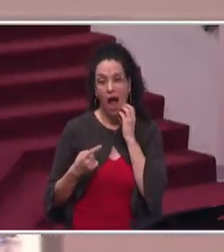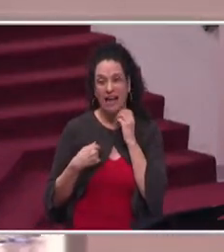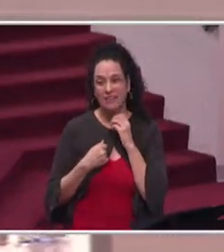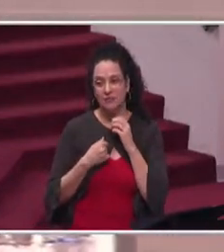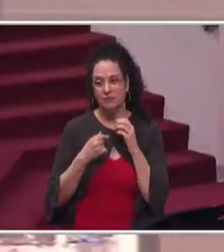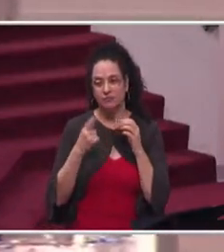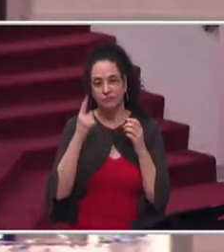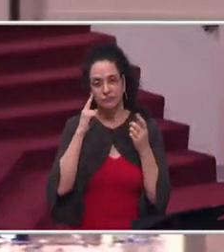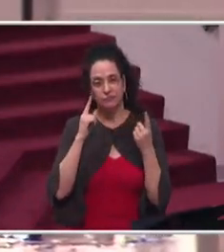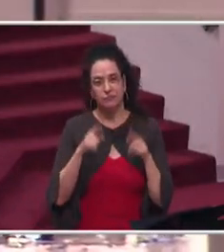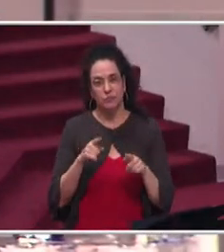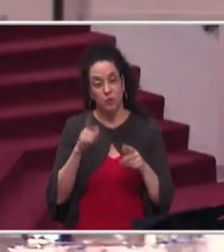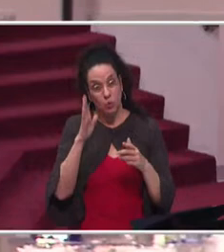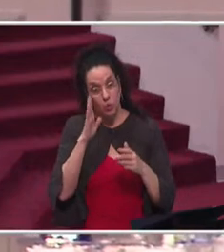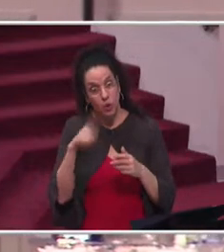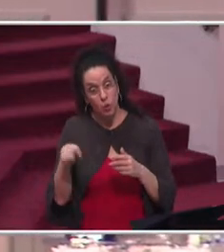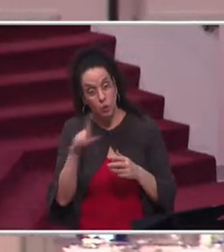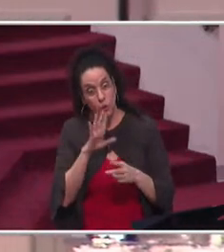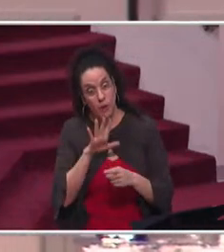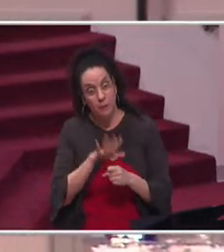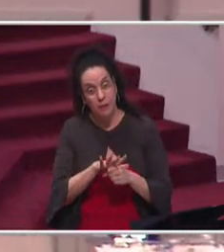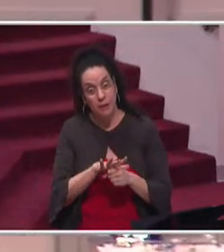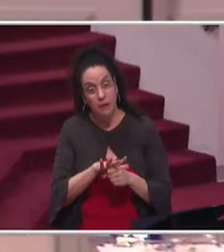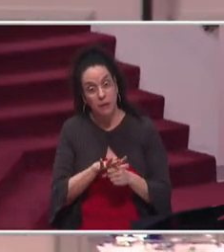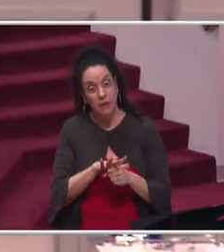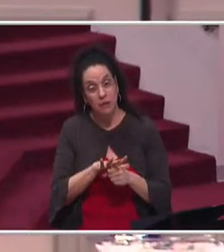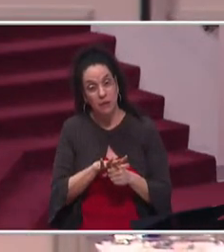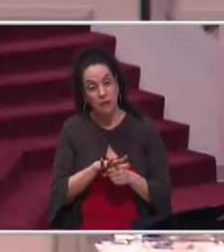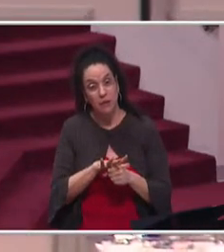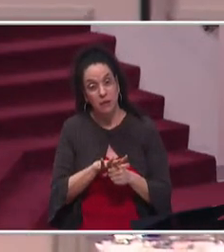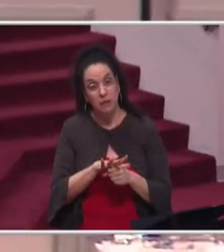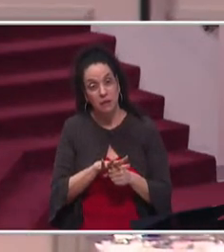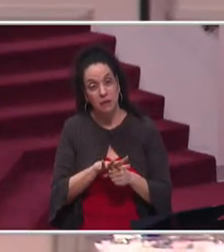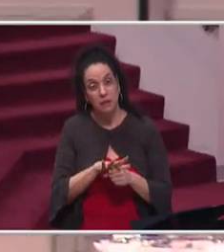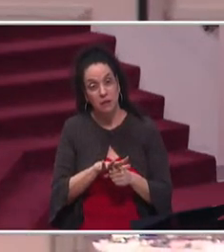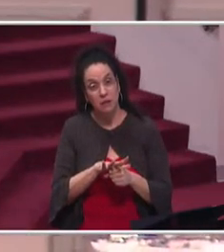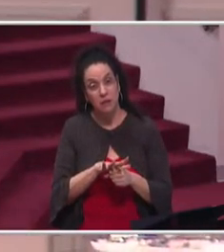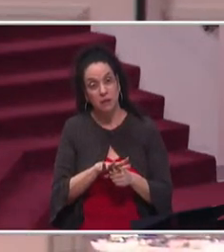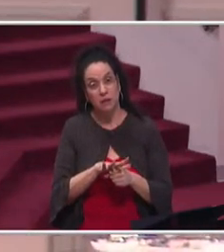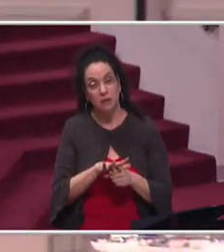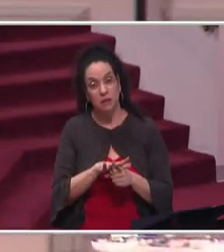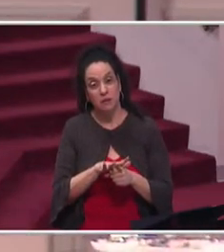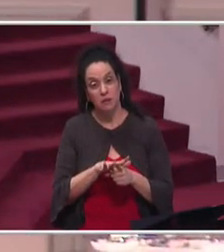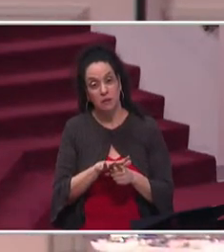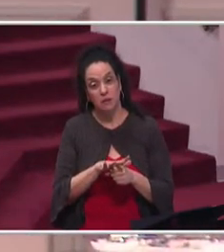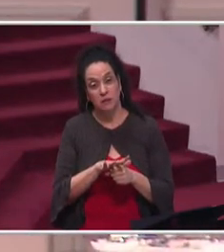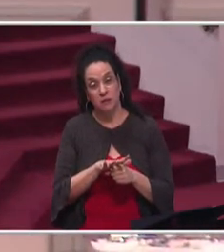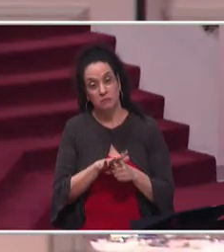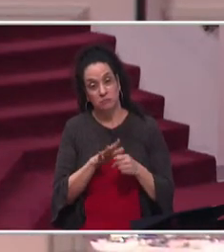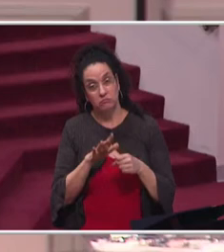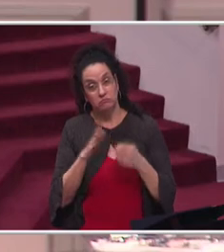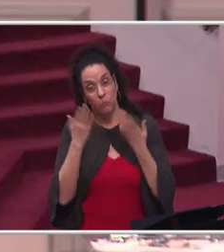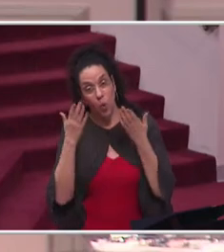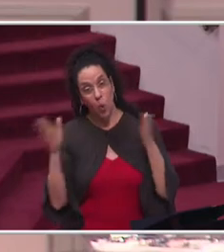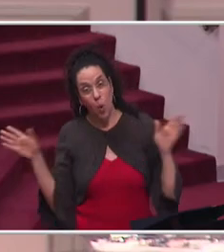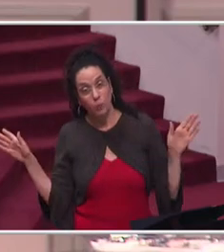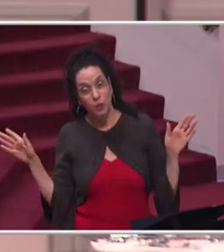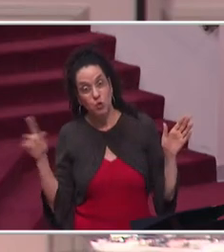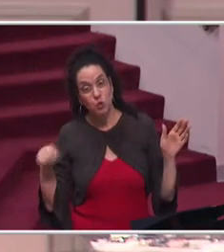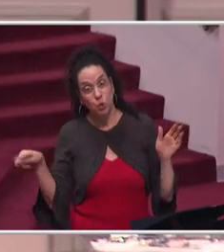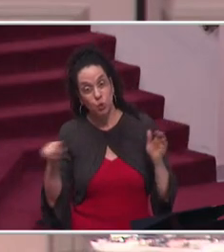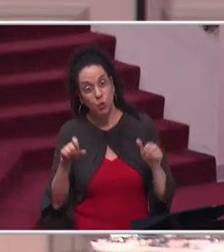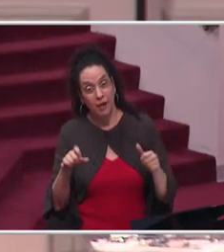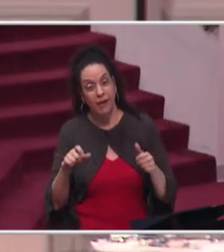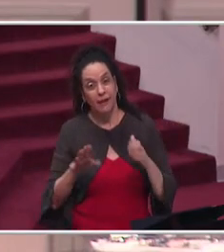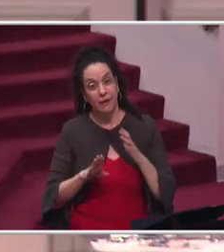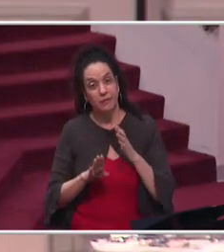Will you be committed to open yourself up more, make yourself vulnerable so that you can grow deeper